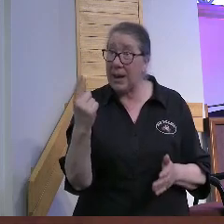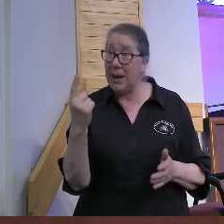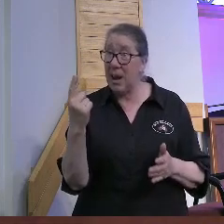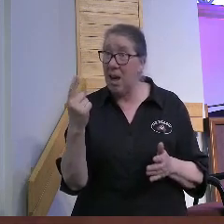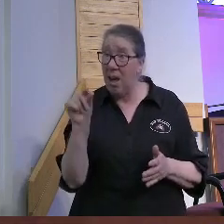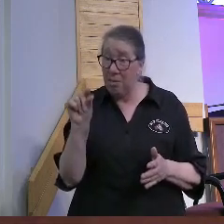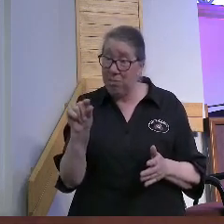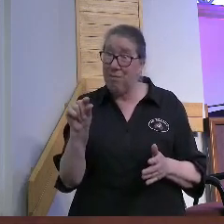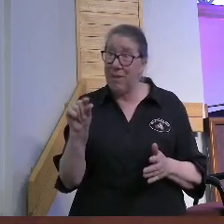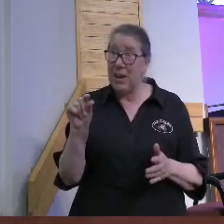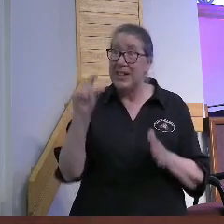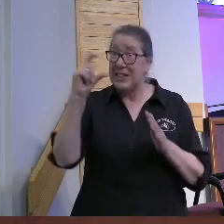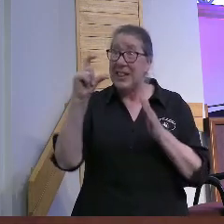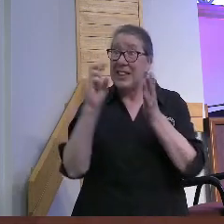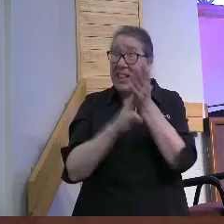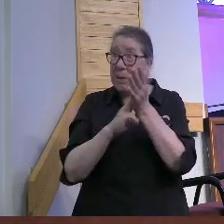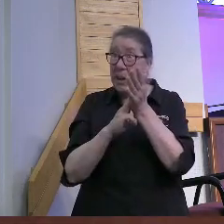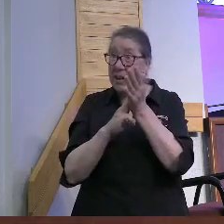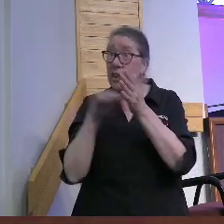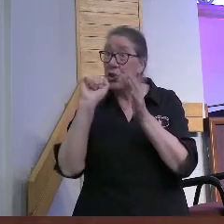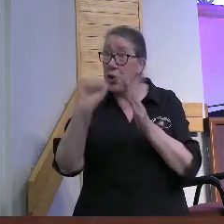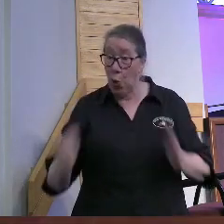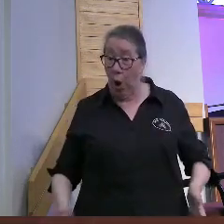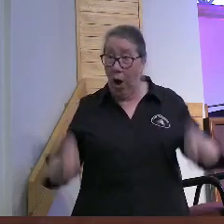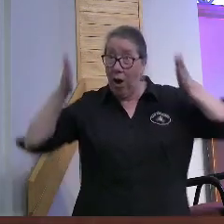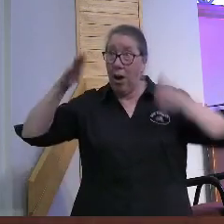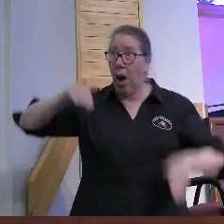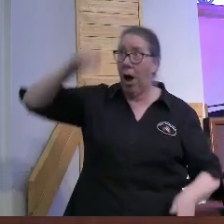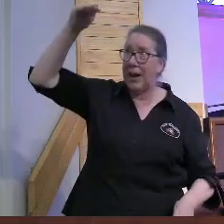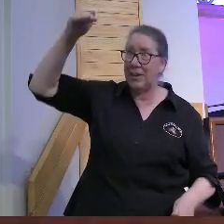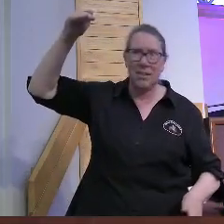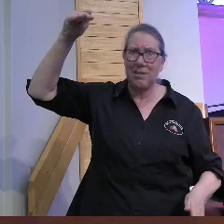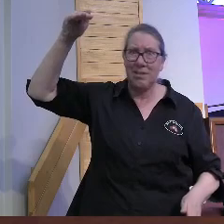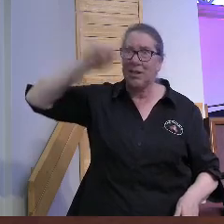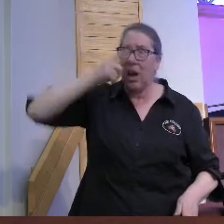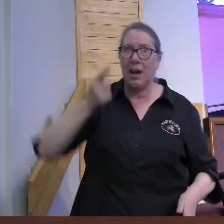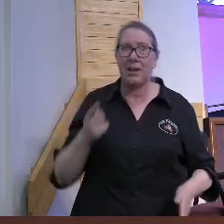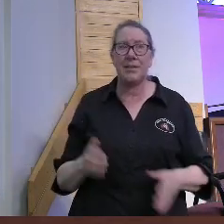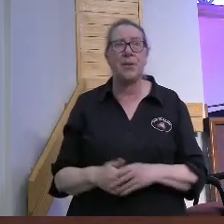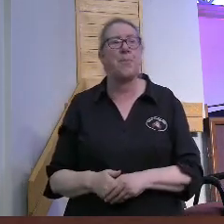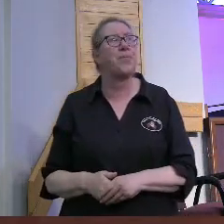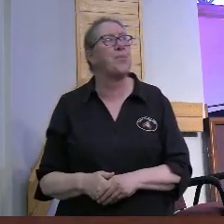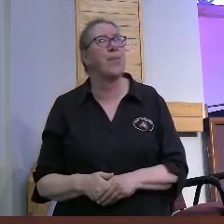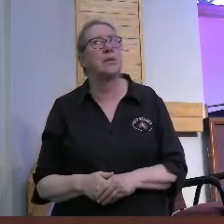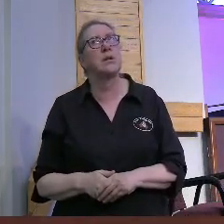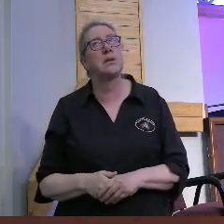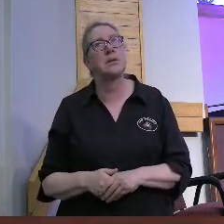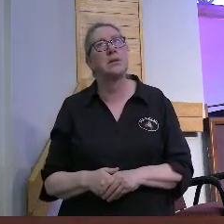stature? And so Corrie ten Boom said this. She was a great woman, of God who spent time in